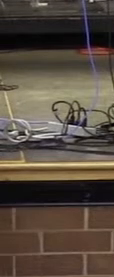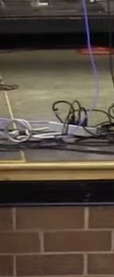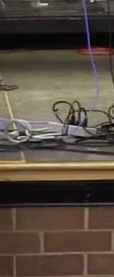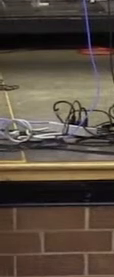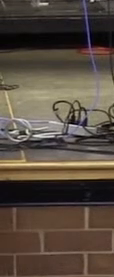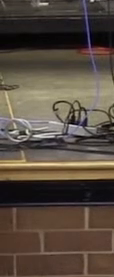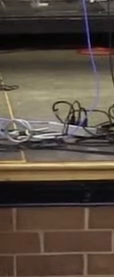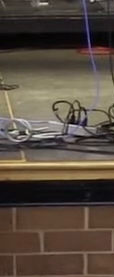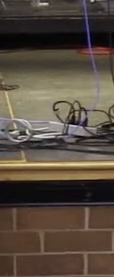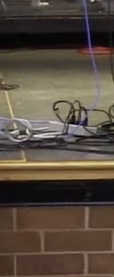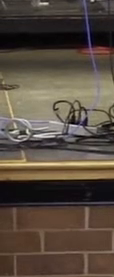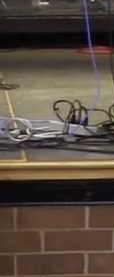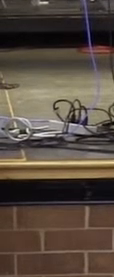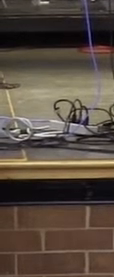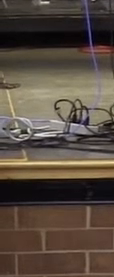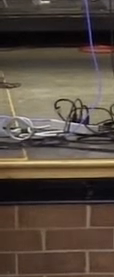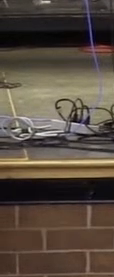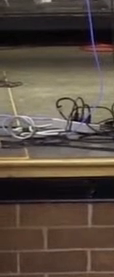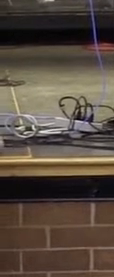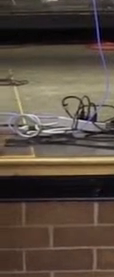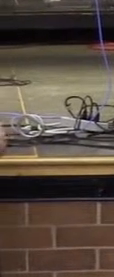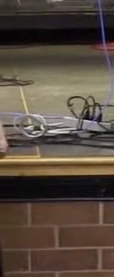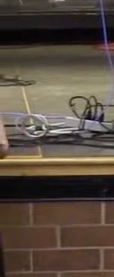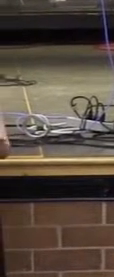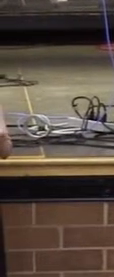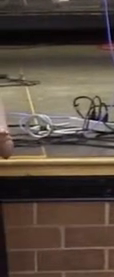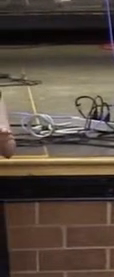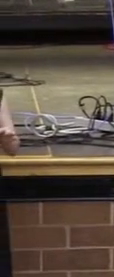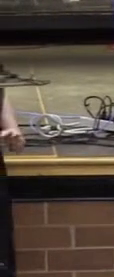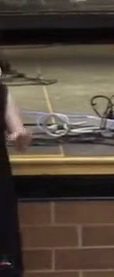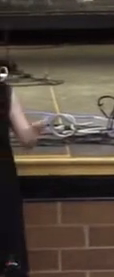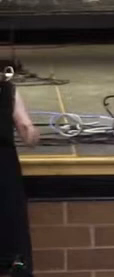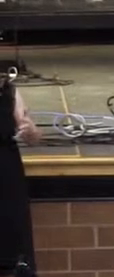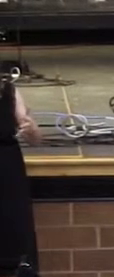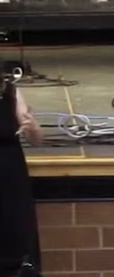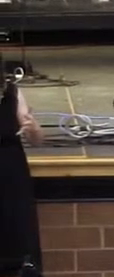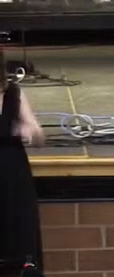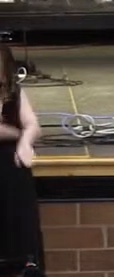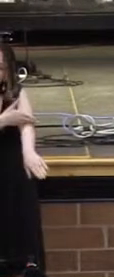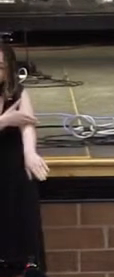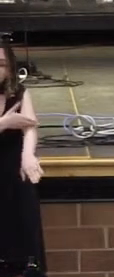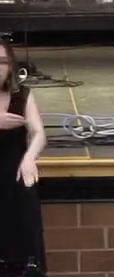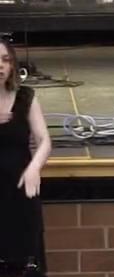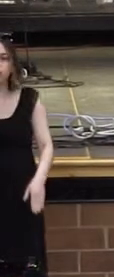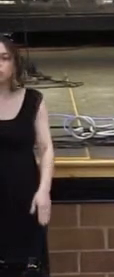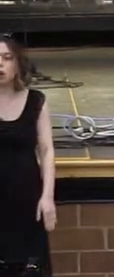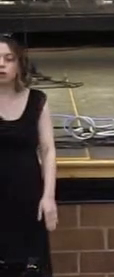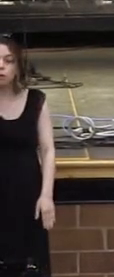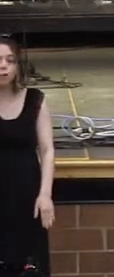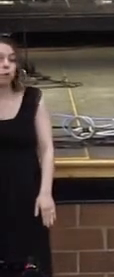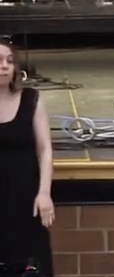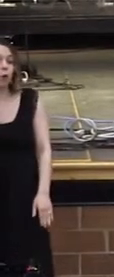might even ask them and you know cuz you knew that they were a little ticked you know what can I do to be better and they're like I don't know but they they they they